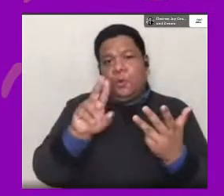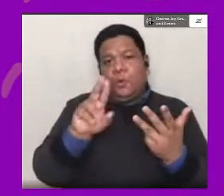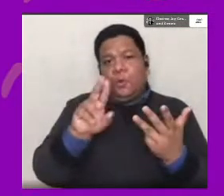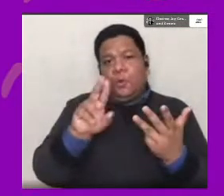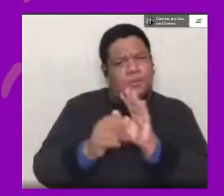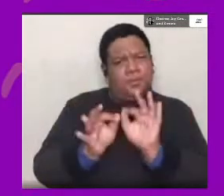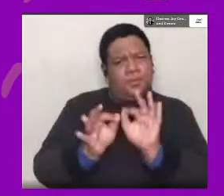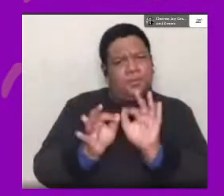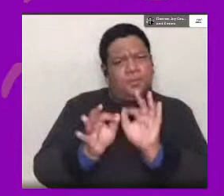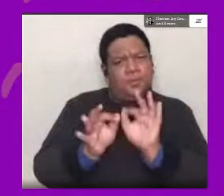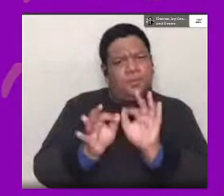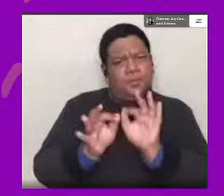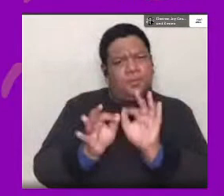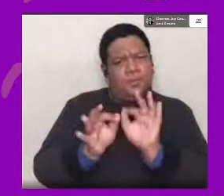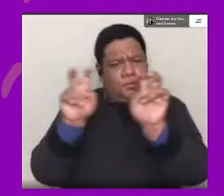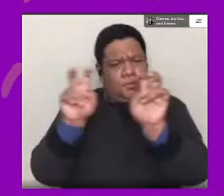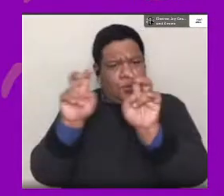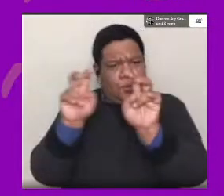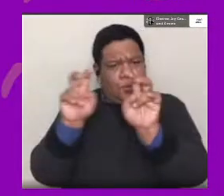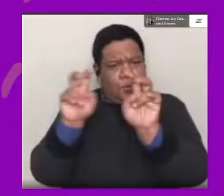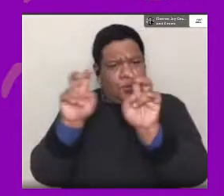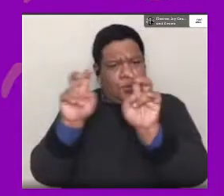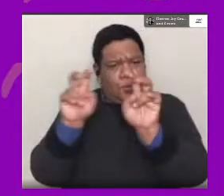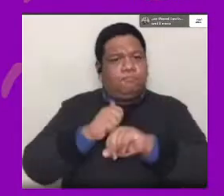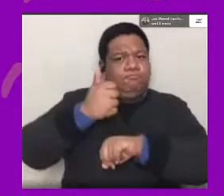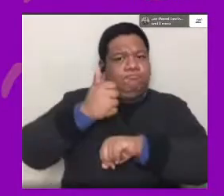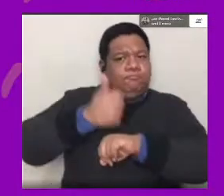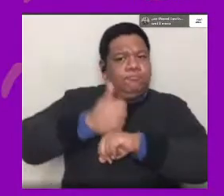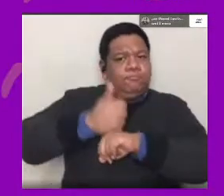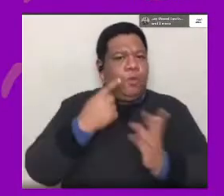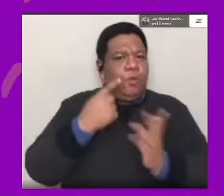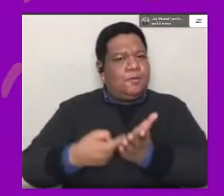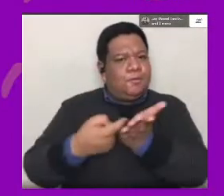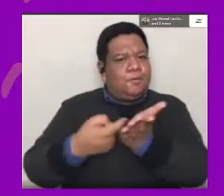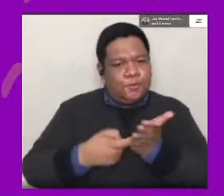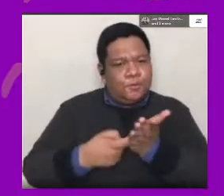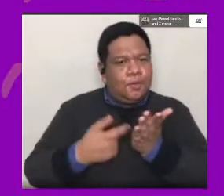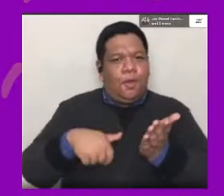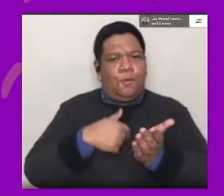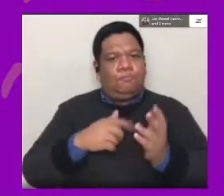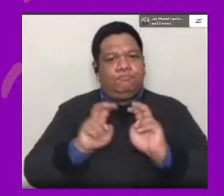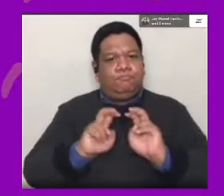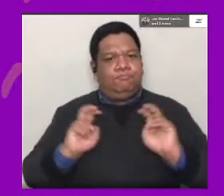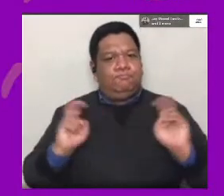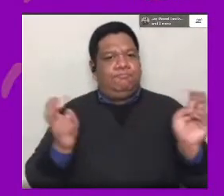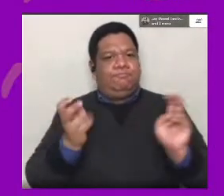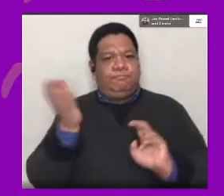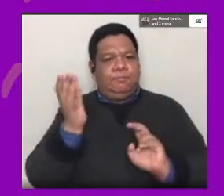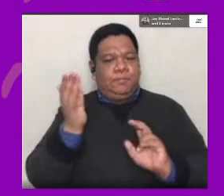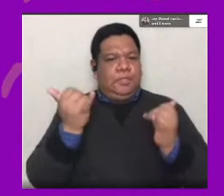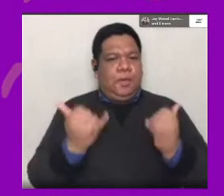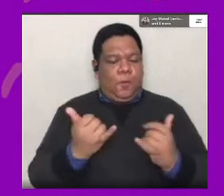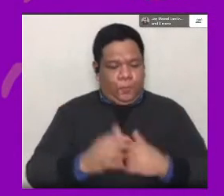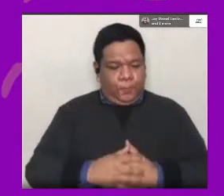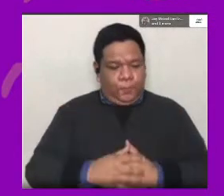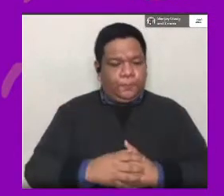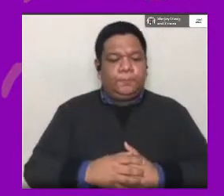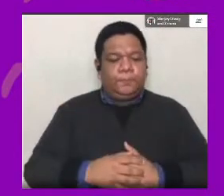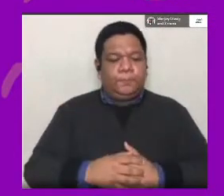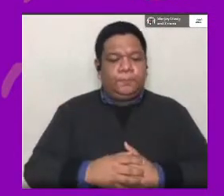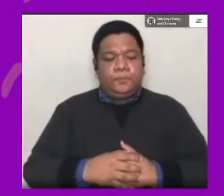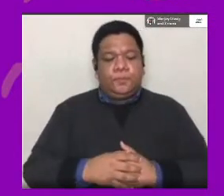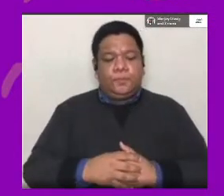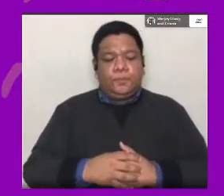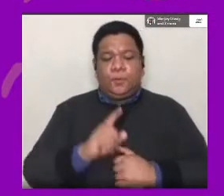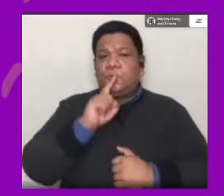and concerns, and for setting the stage for the discussion of our resource panel that we're now going to have. I'm really